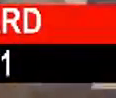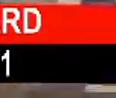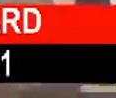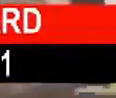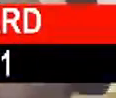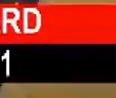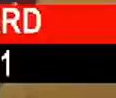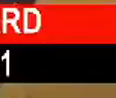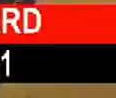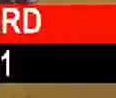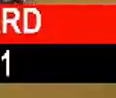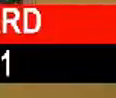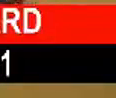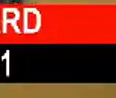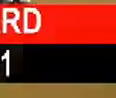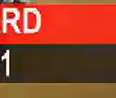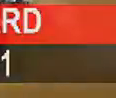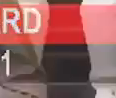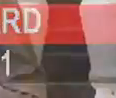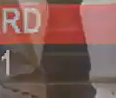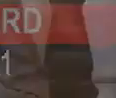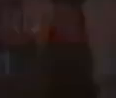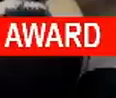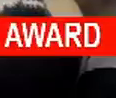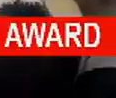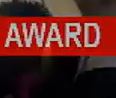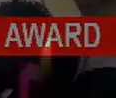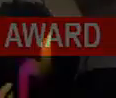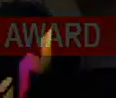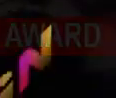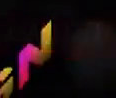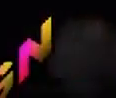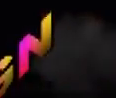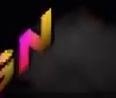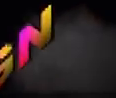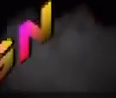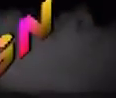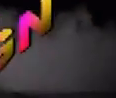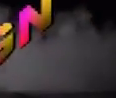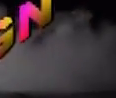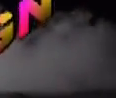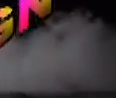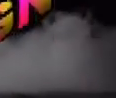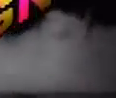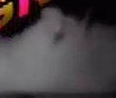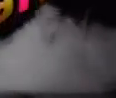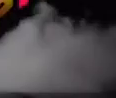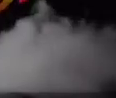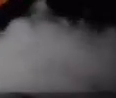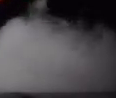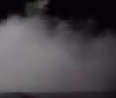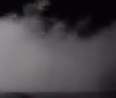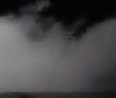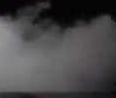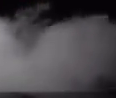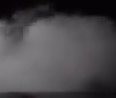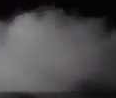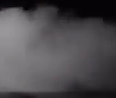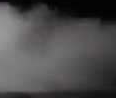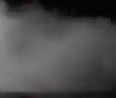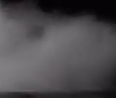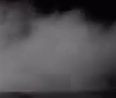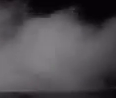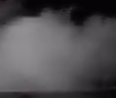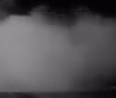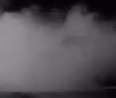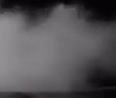la be on mbeje ko dura anda mu be mele neti he baba SB Printing and Design SB Printing and Design